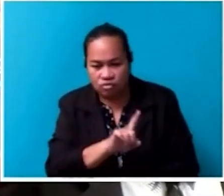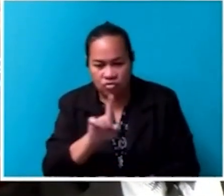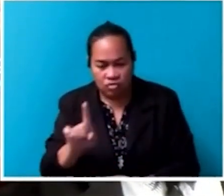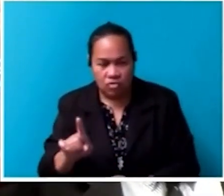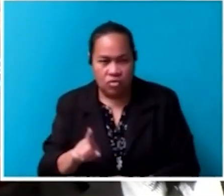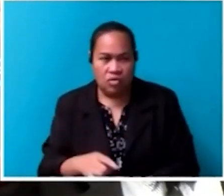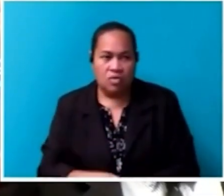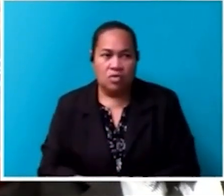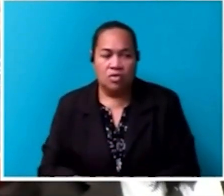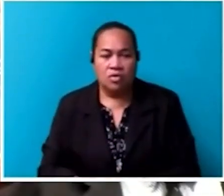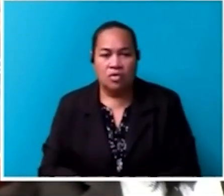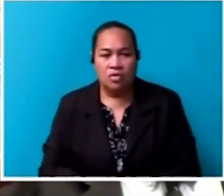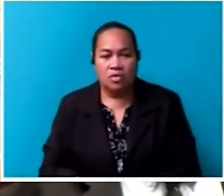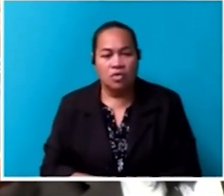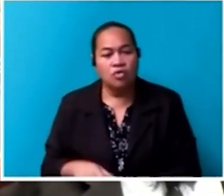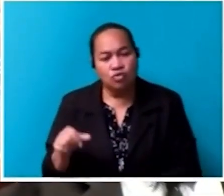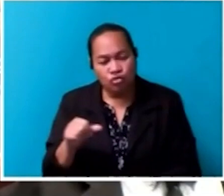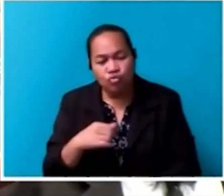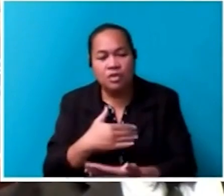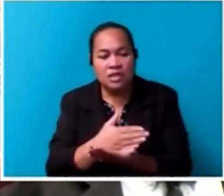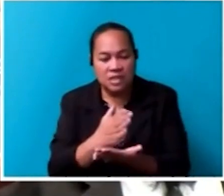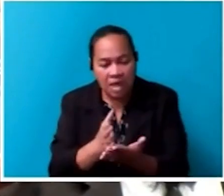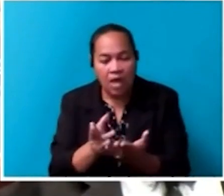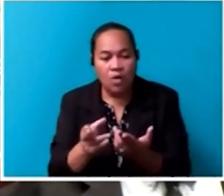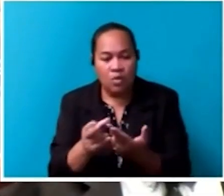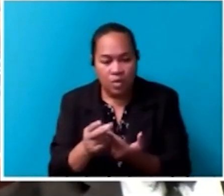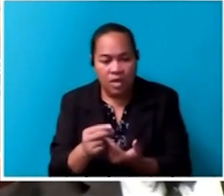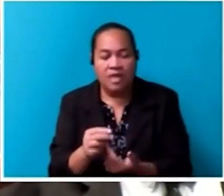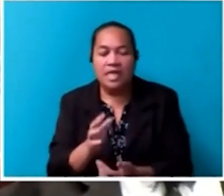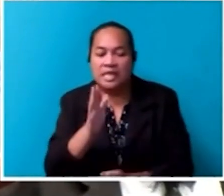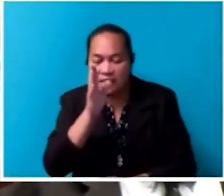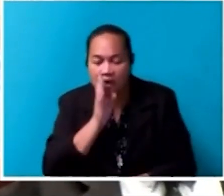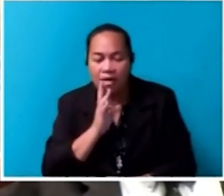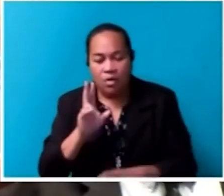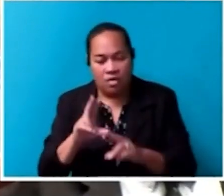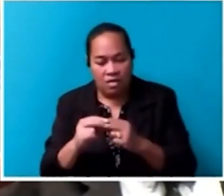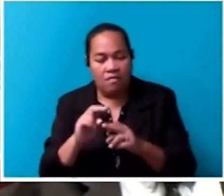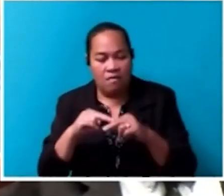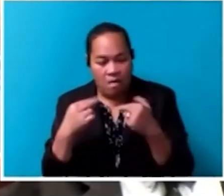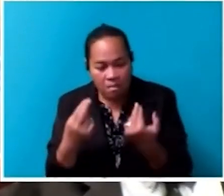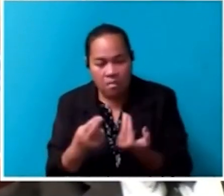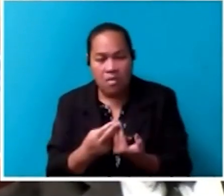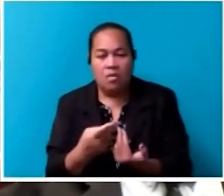sharing the sadness, the loss that they're going through.